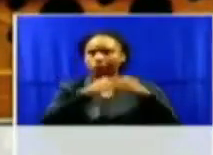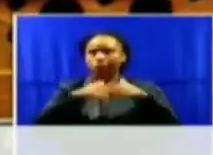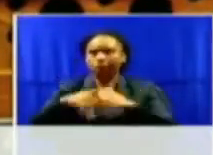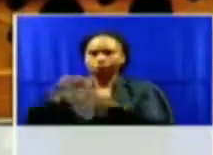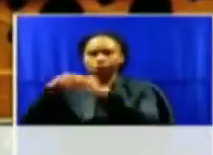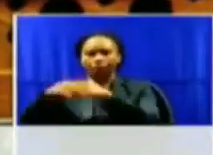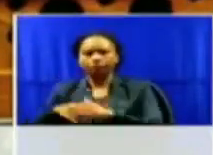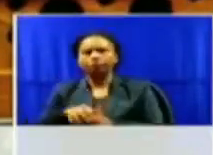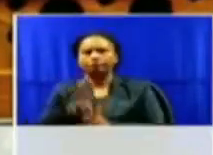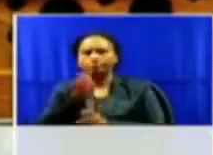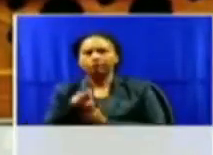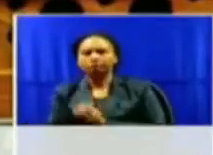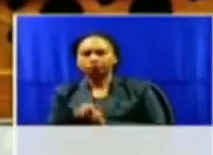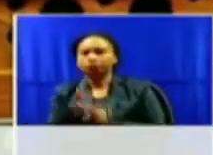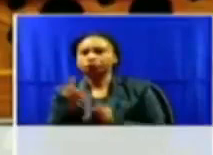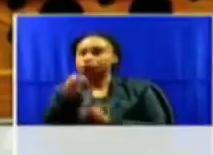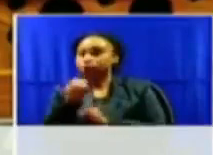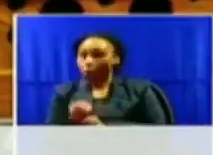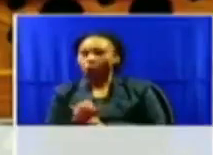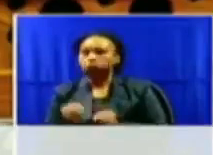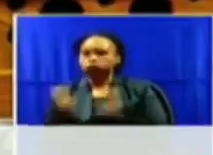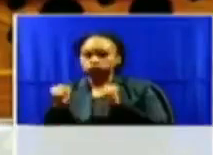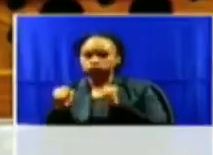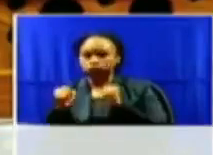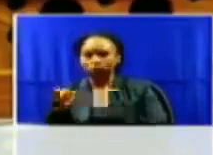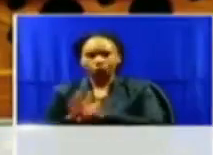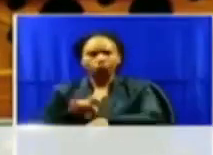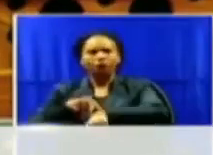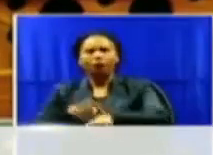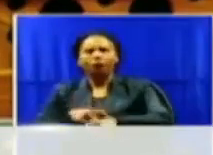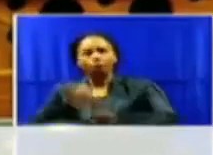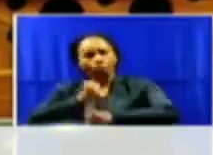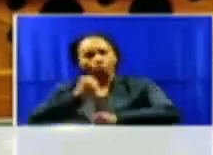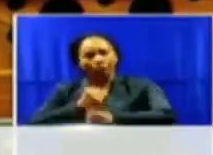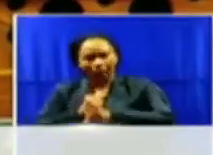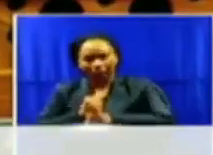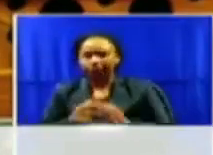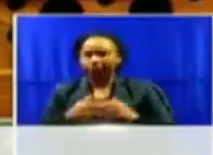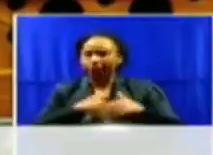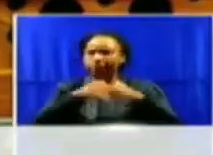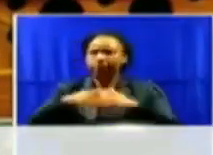create sustainable jobs and drive inclusive growth.